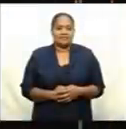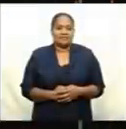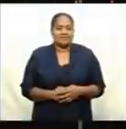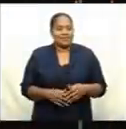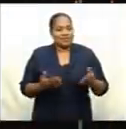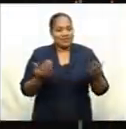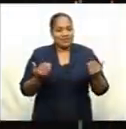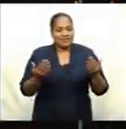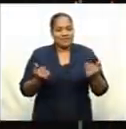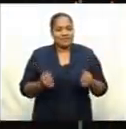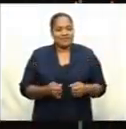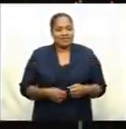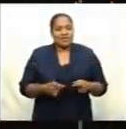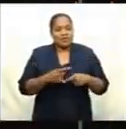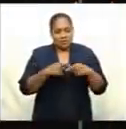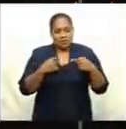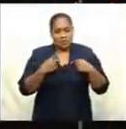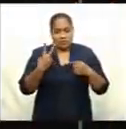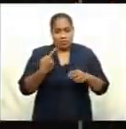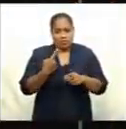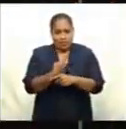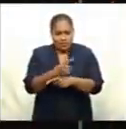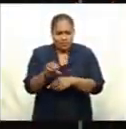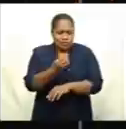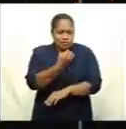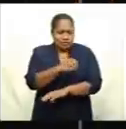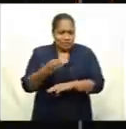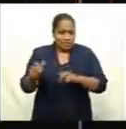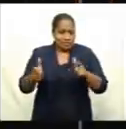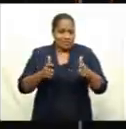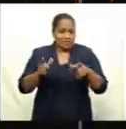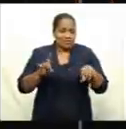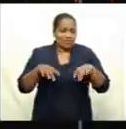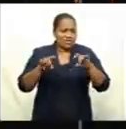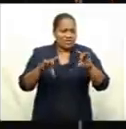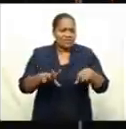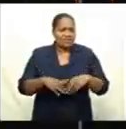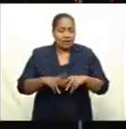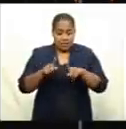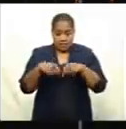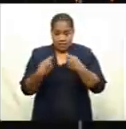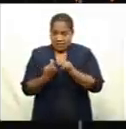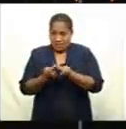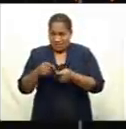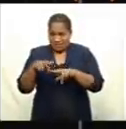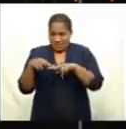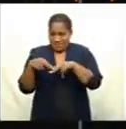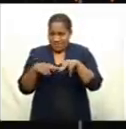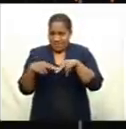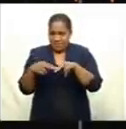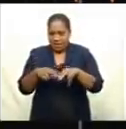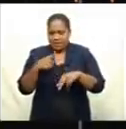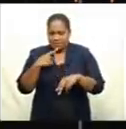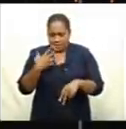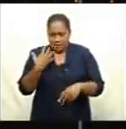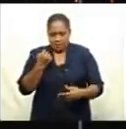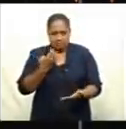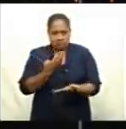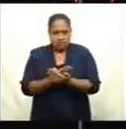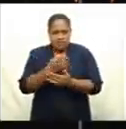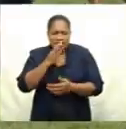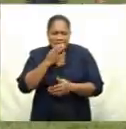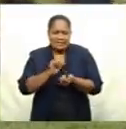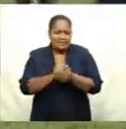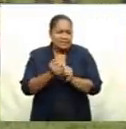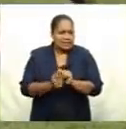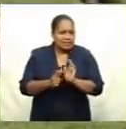Welcome back. We're 2 weeks away from the Oceania Sevens in Australia, and the Fijiana say they have something to prove. With little game time